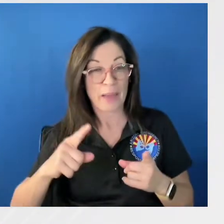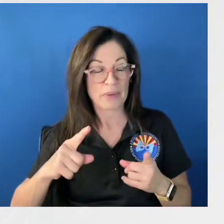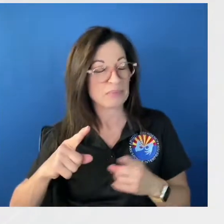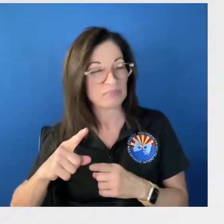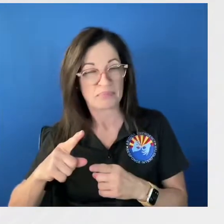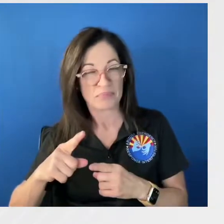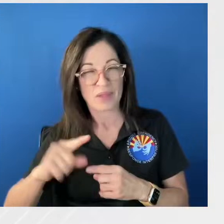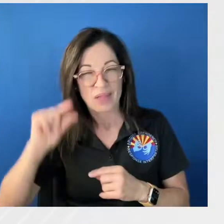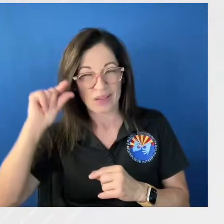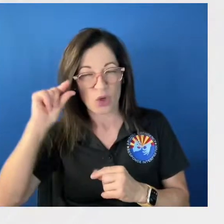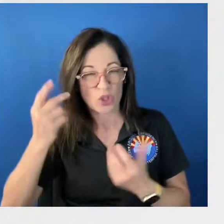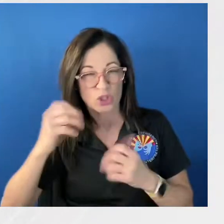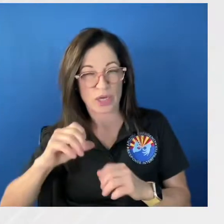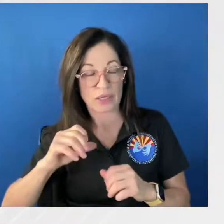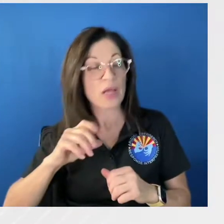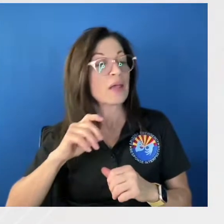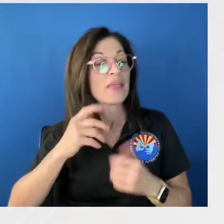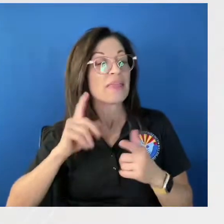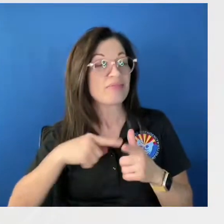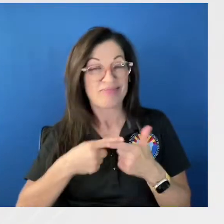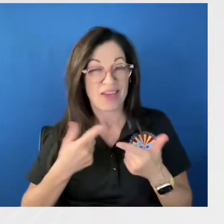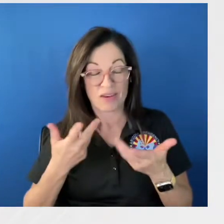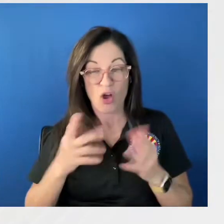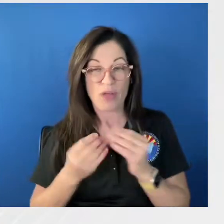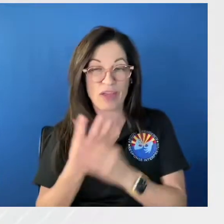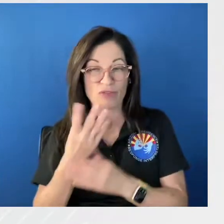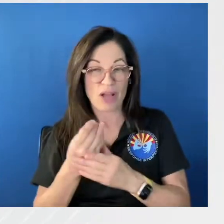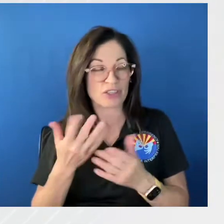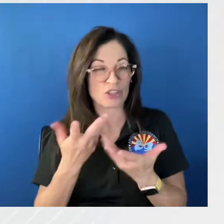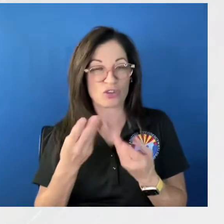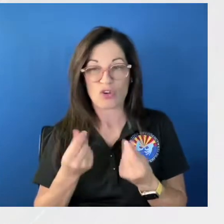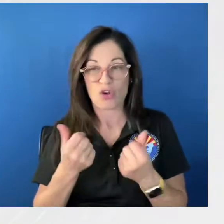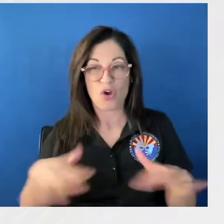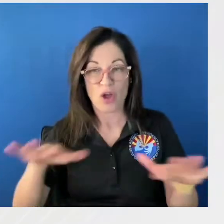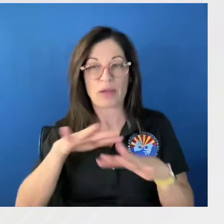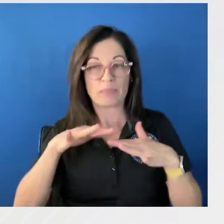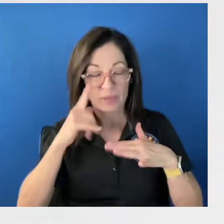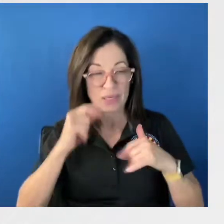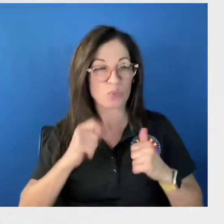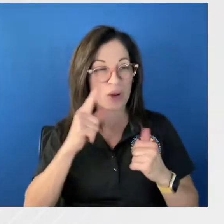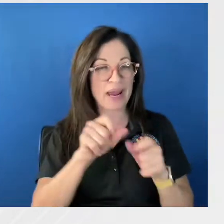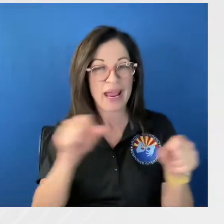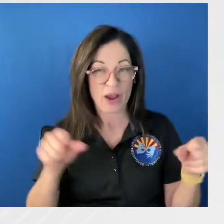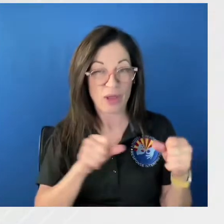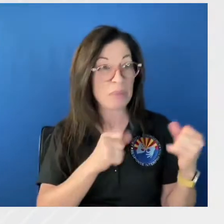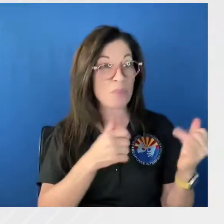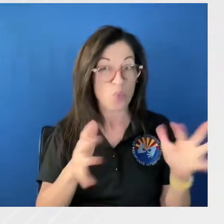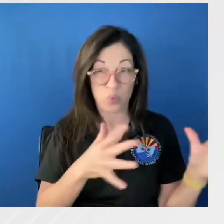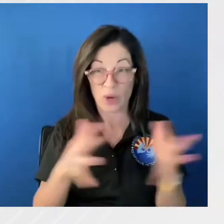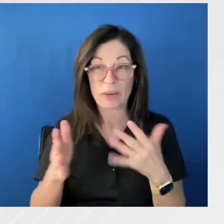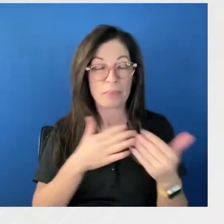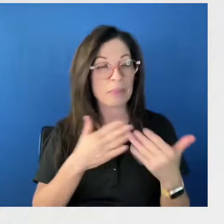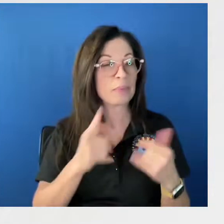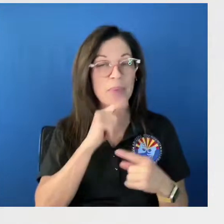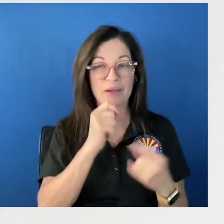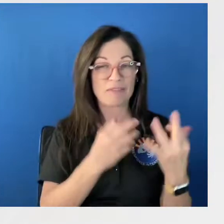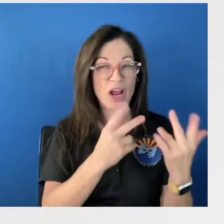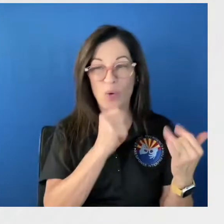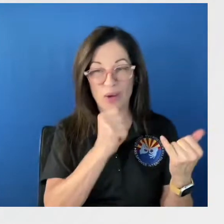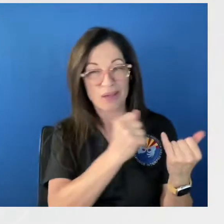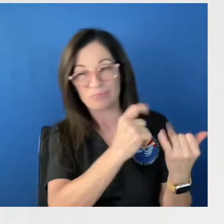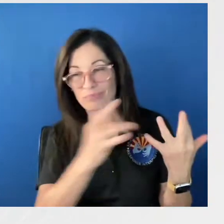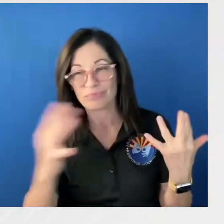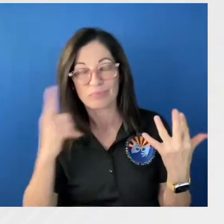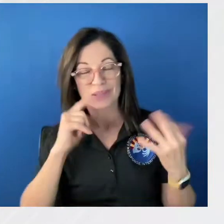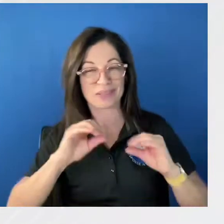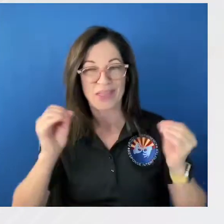that fuel is removed. It's like a big area where there's not going to burn. So very, very recent burn scar. So that's good. But what also is